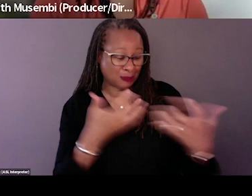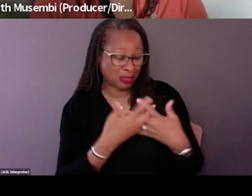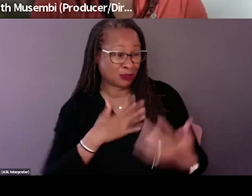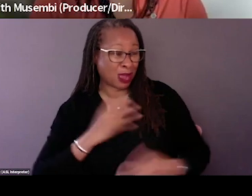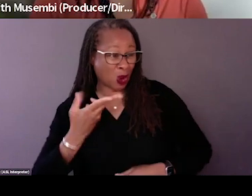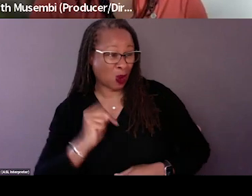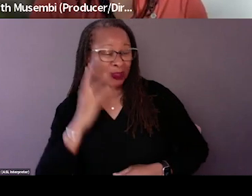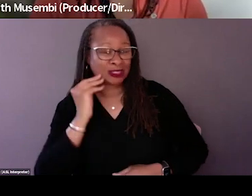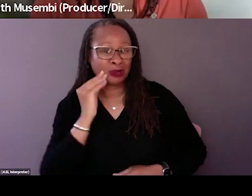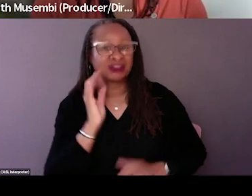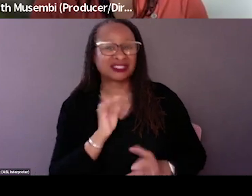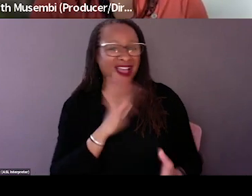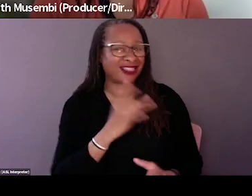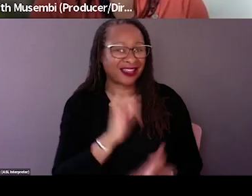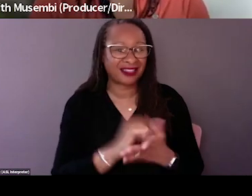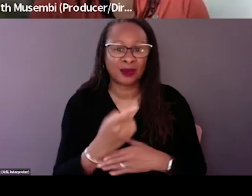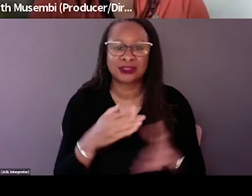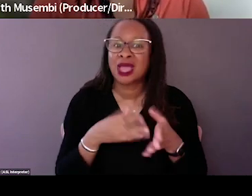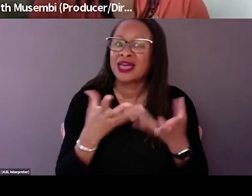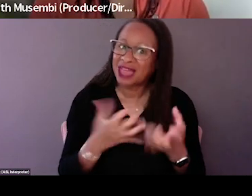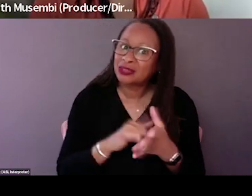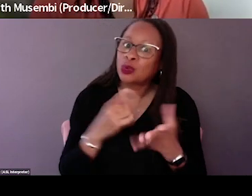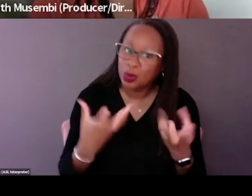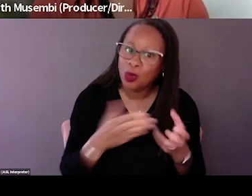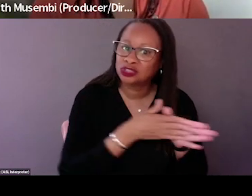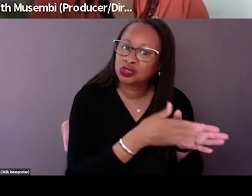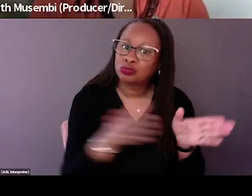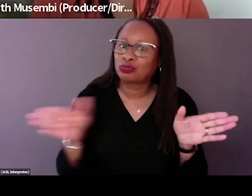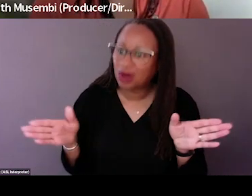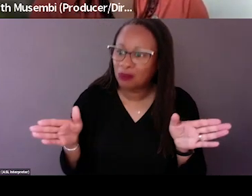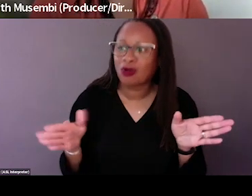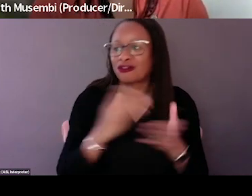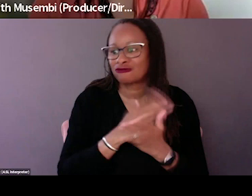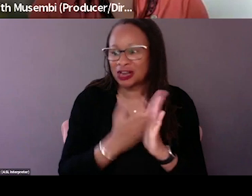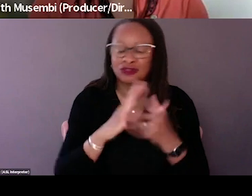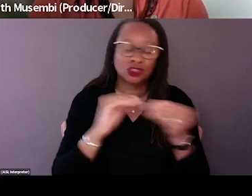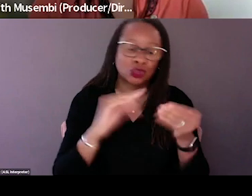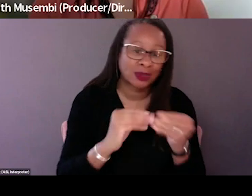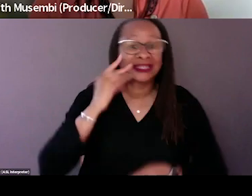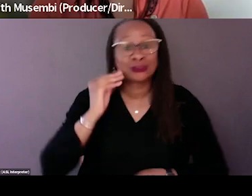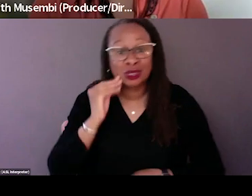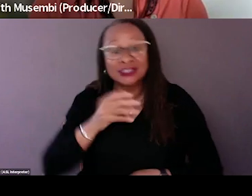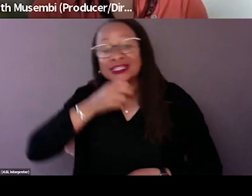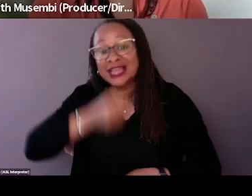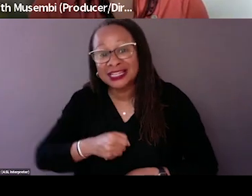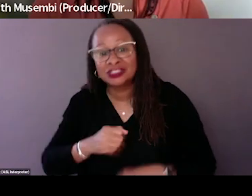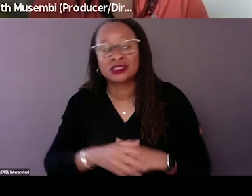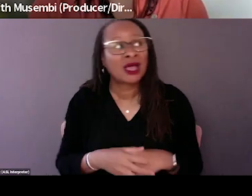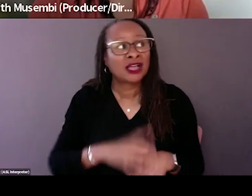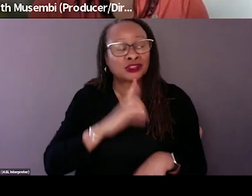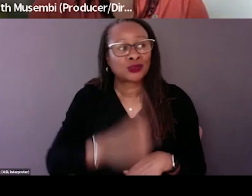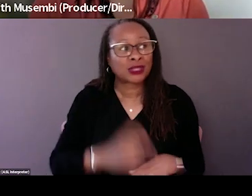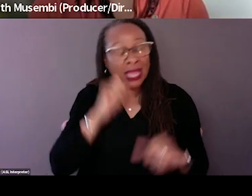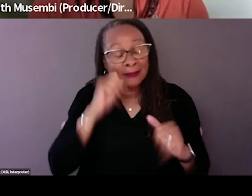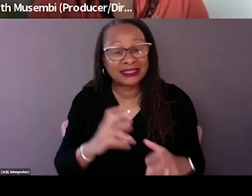give a broad range of stories and experiences and ages, but it's been amazing to see people really latch onto a show, and it's always a